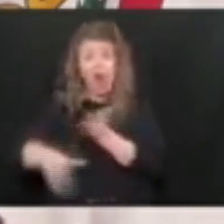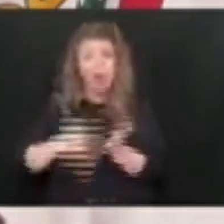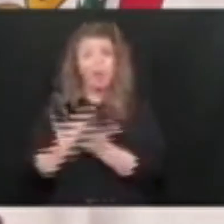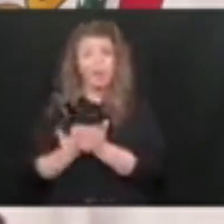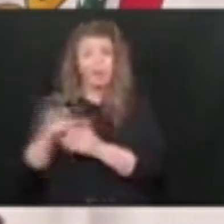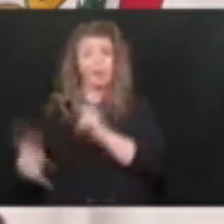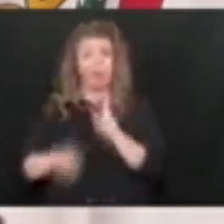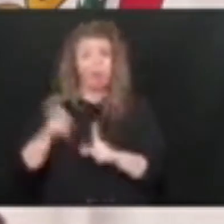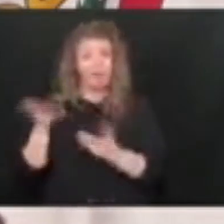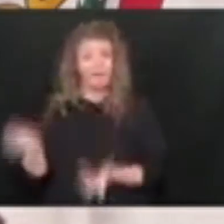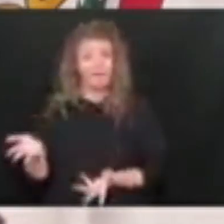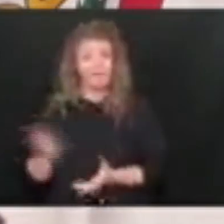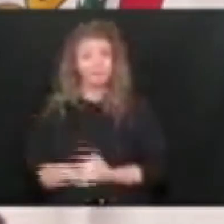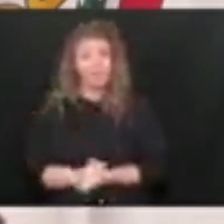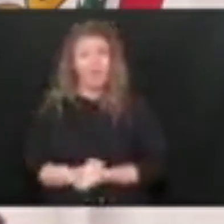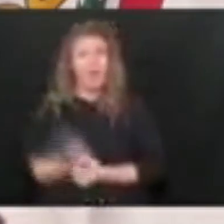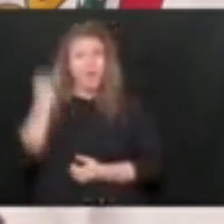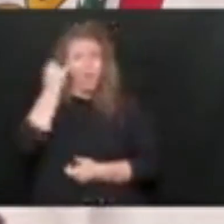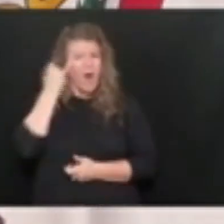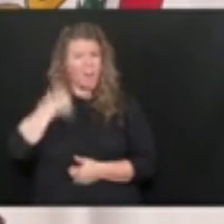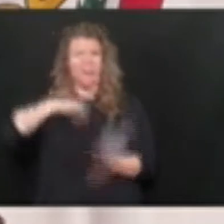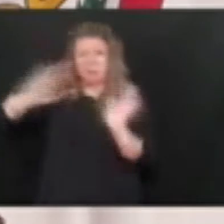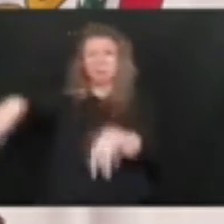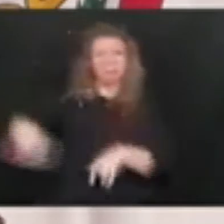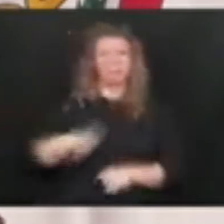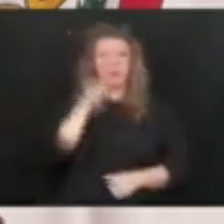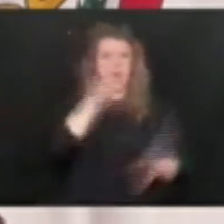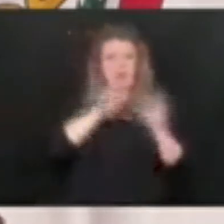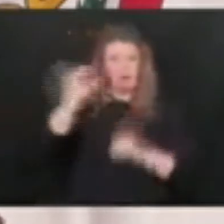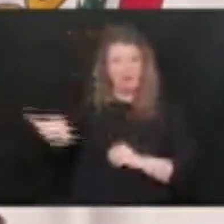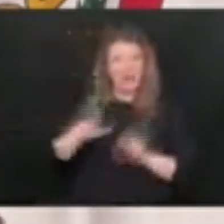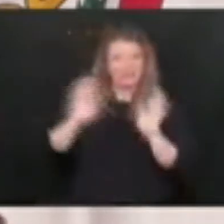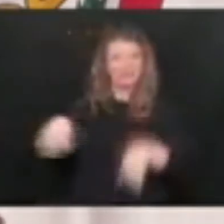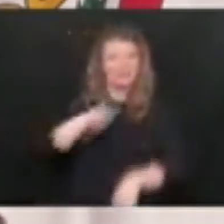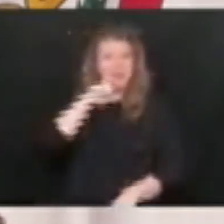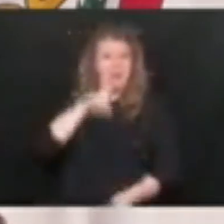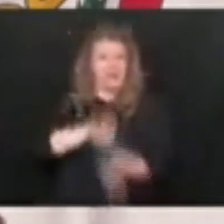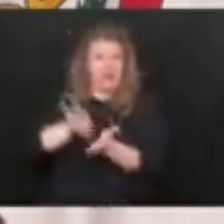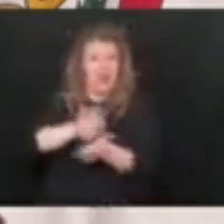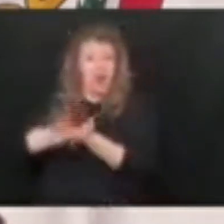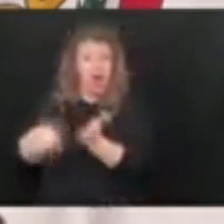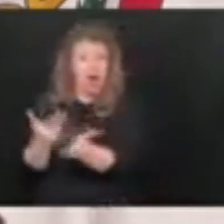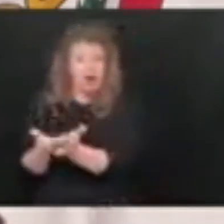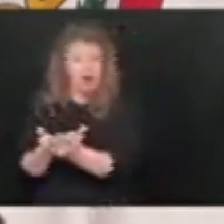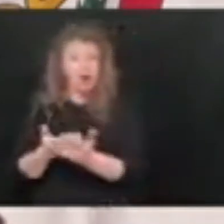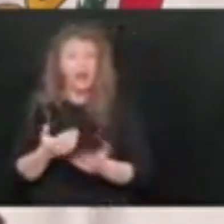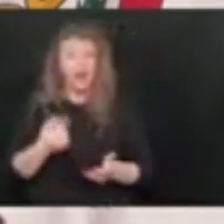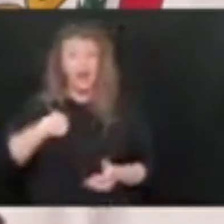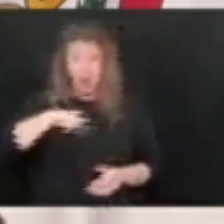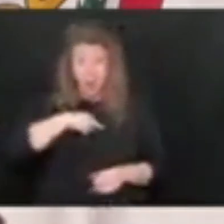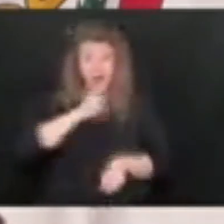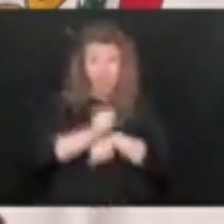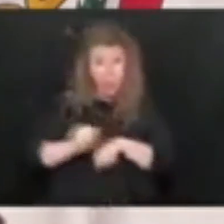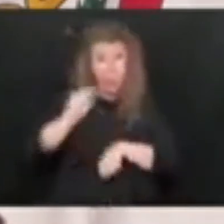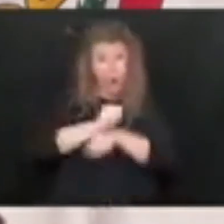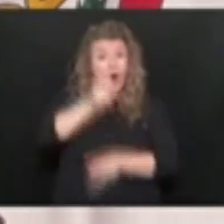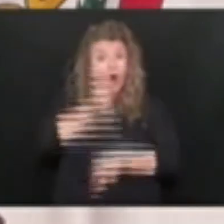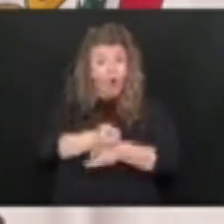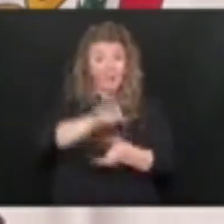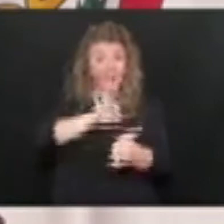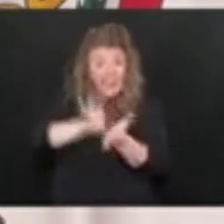we had not done that? Do you realize that after doing all of that and being counted